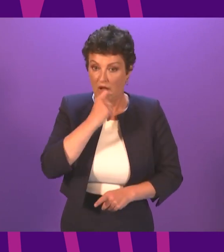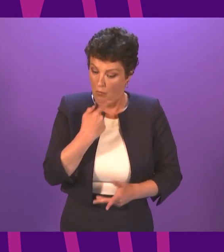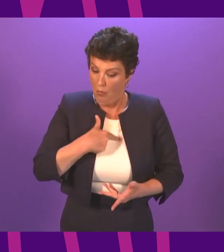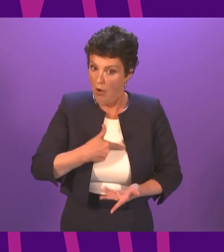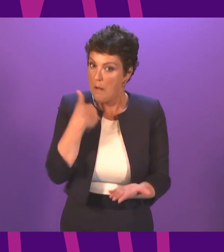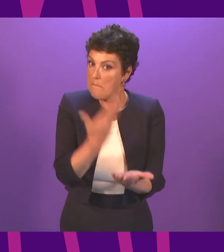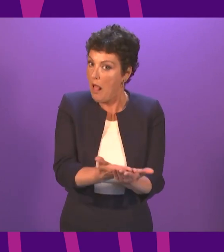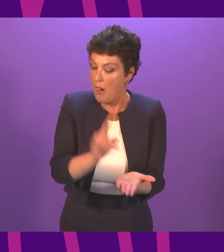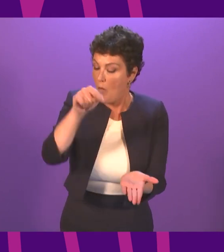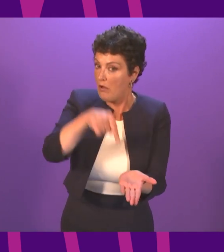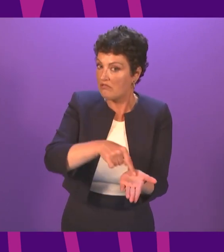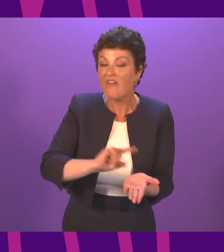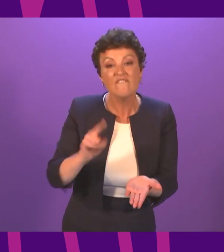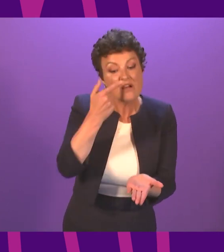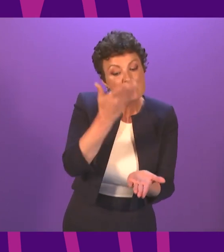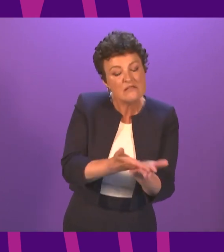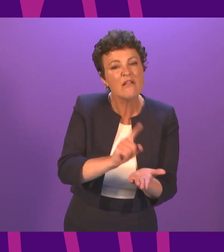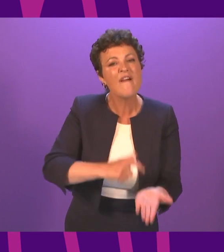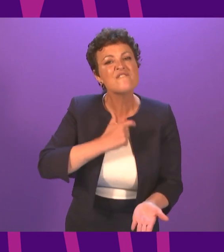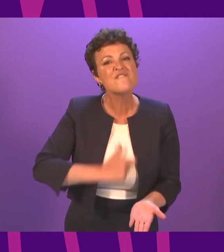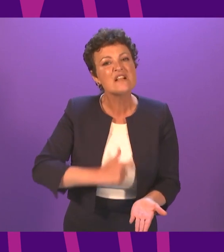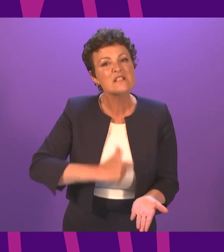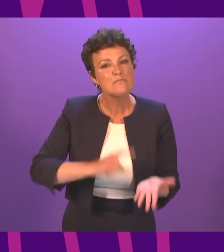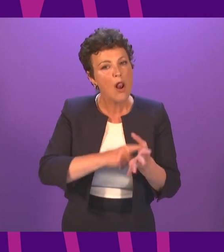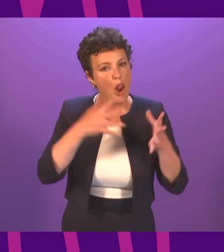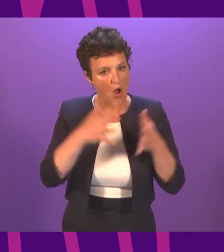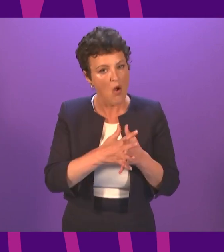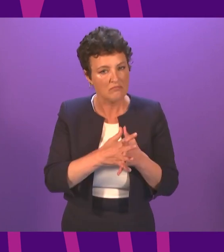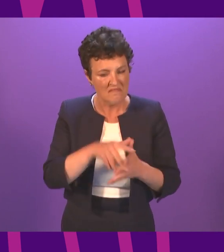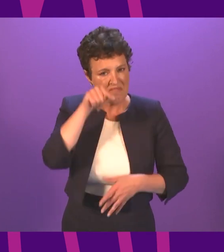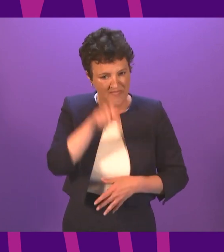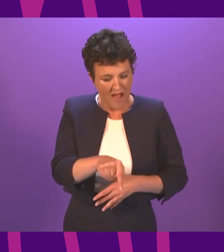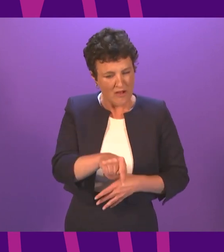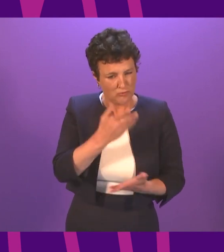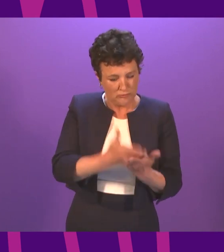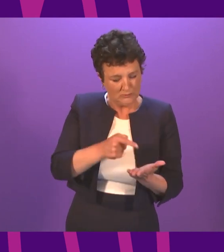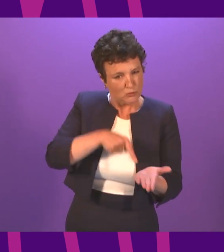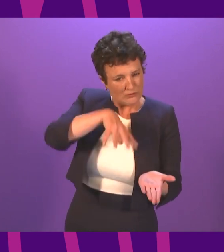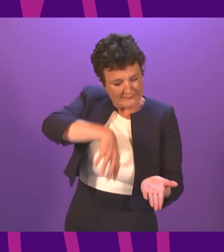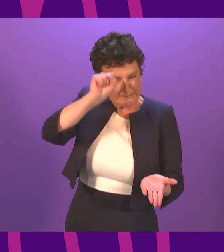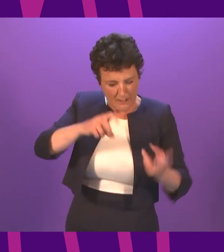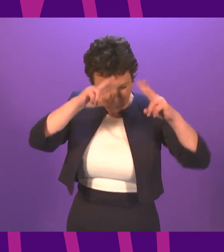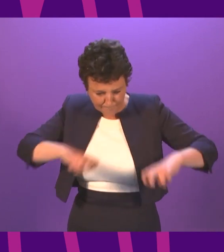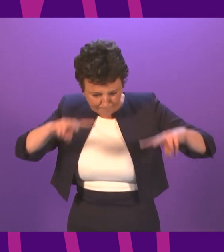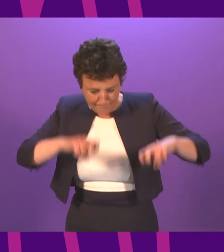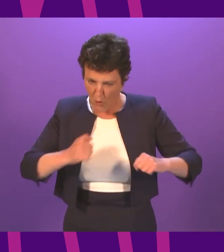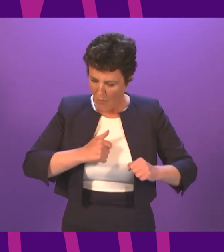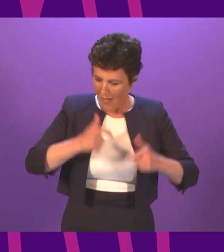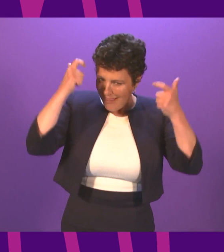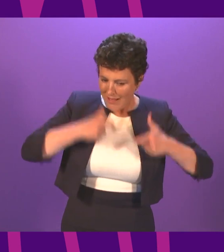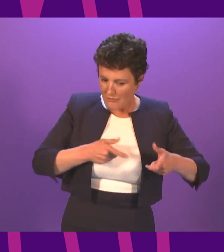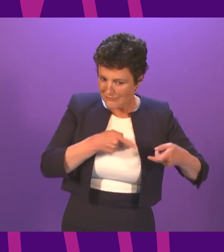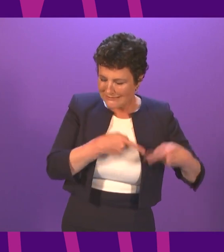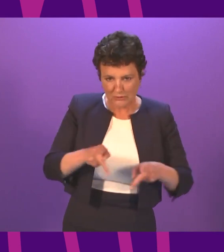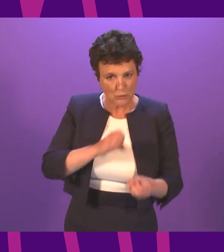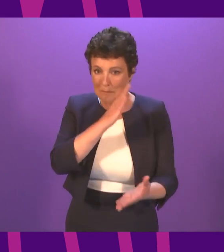introduce a victims' law, a detailed blueprint to overhaul our justice system in Scotland to put victims first.